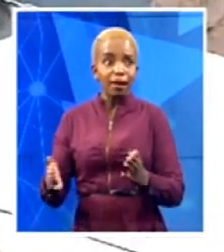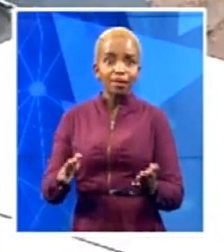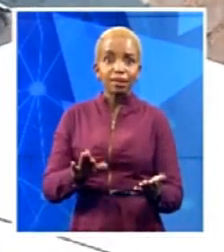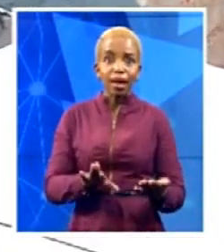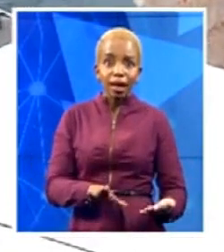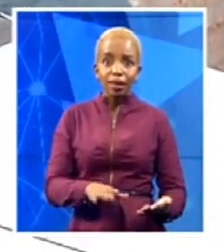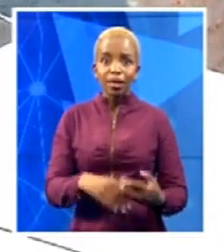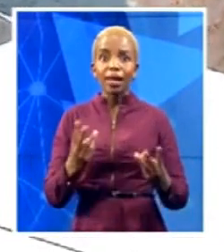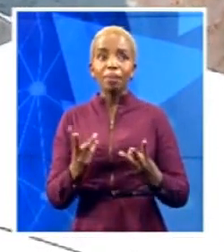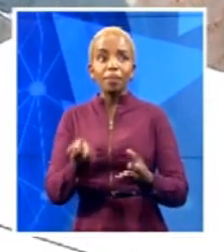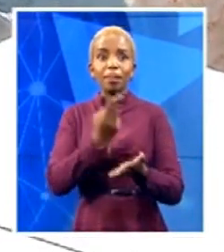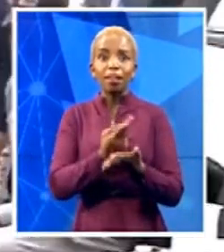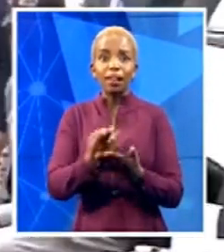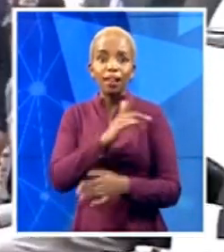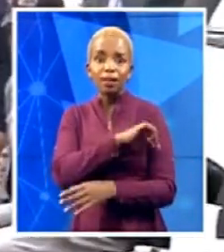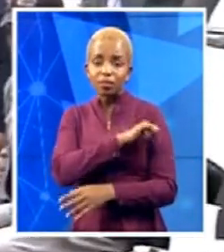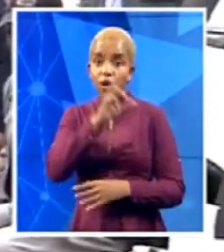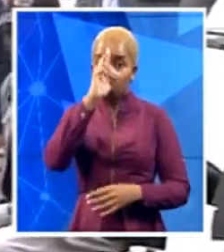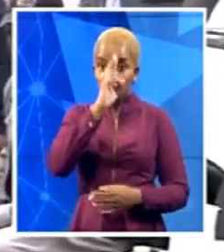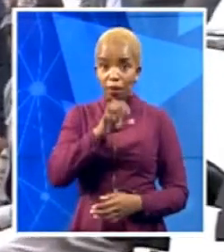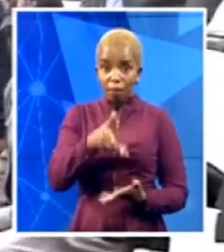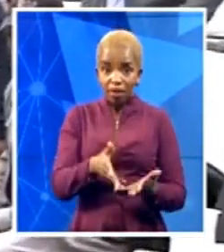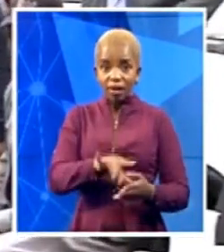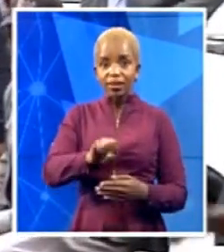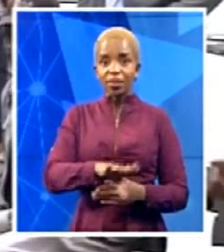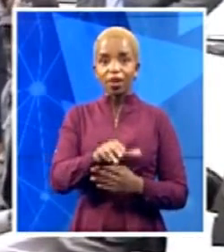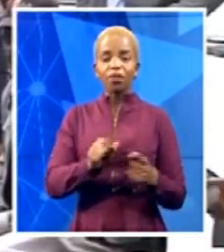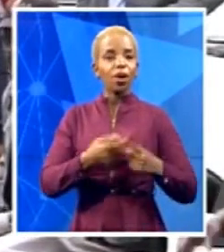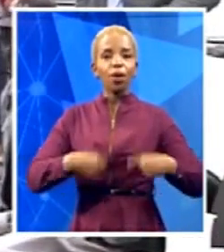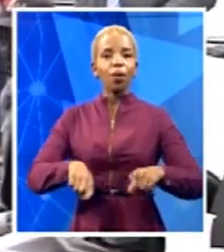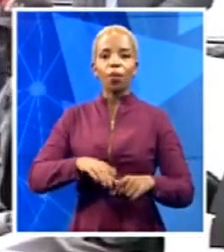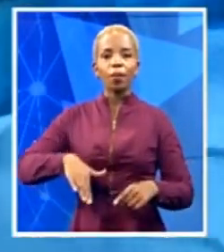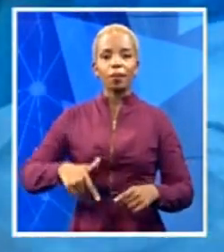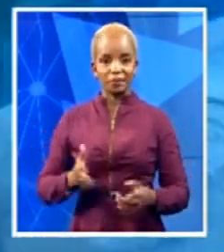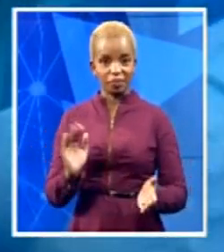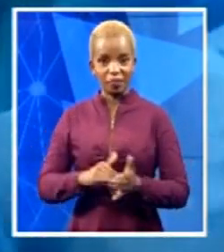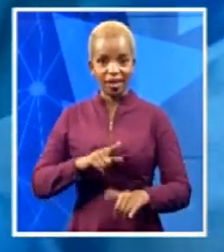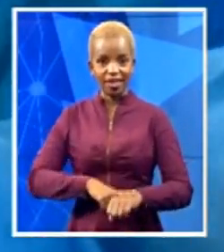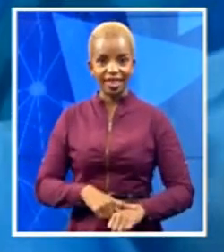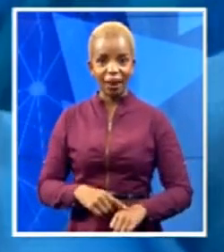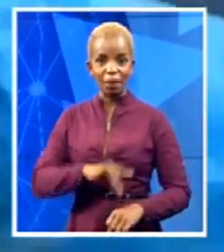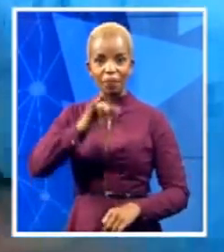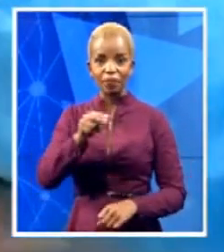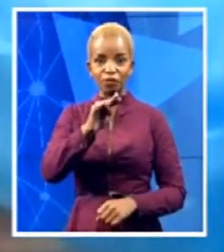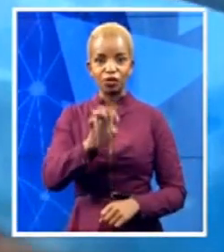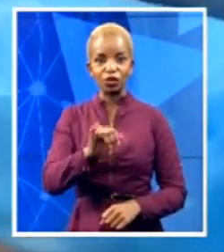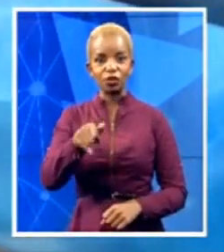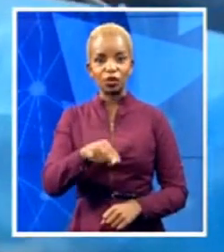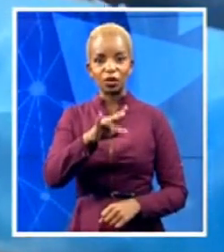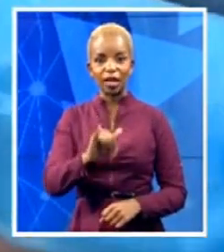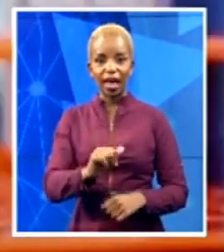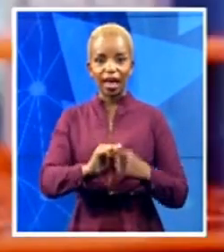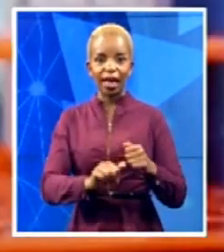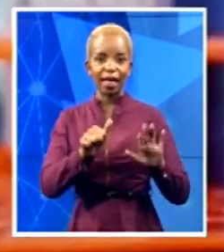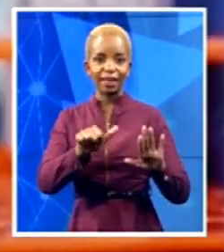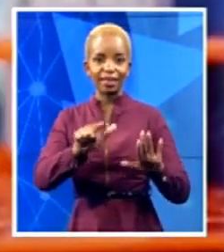have not reached that June, July, deep winter period when general flu infections tend to go up. We haven't seen that.